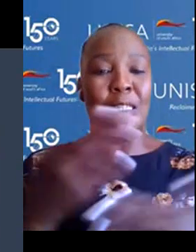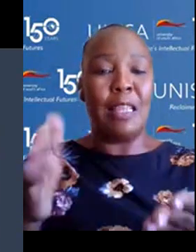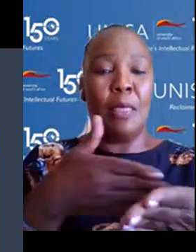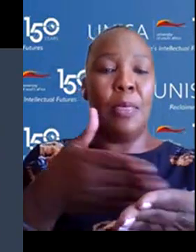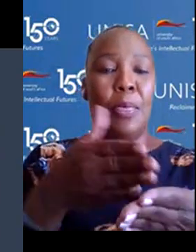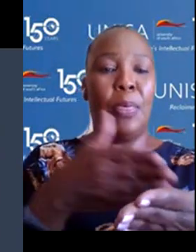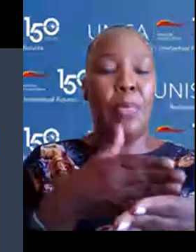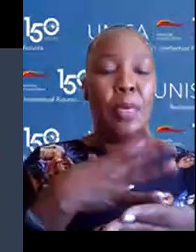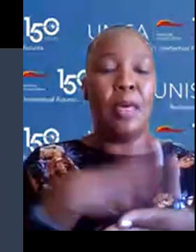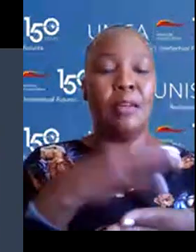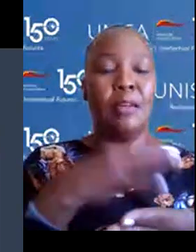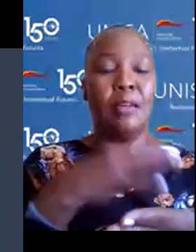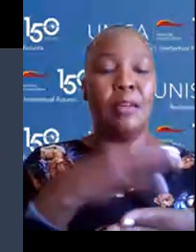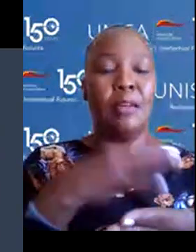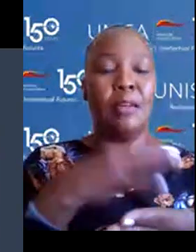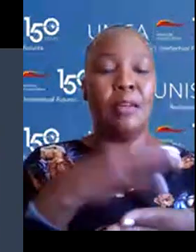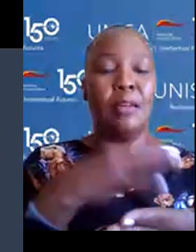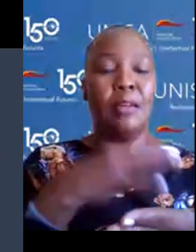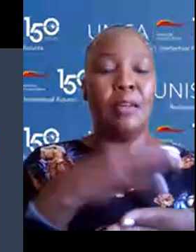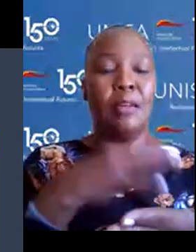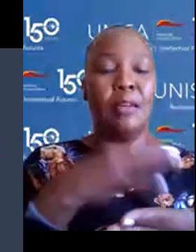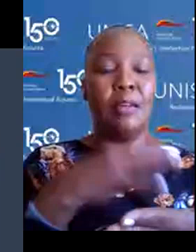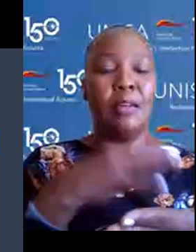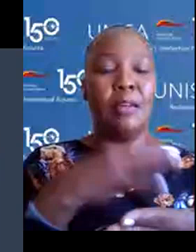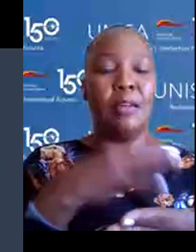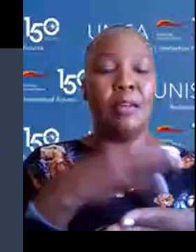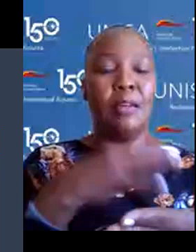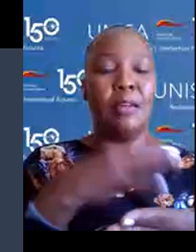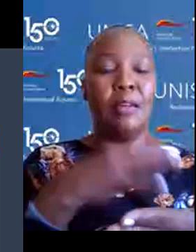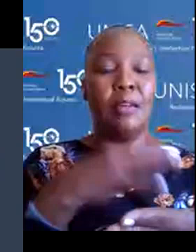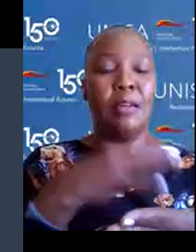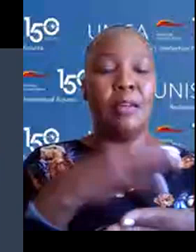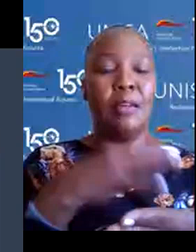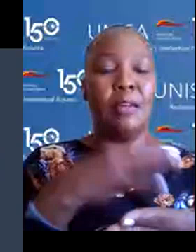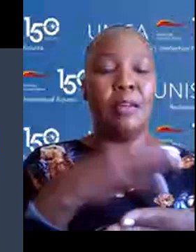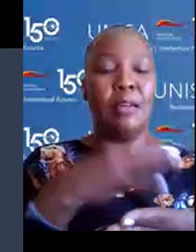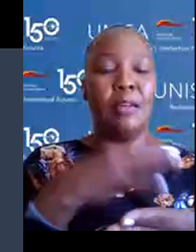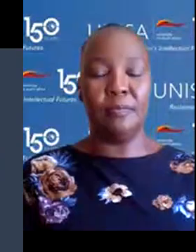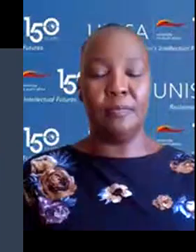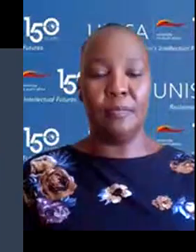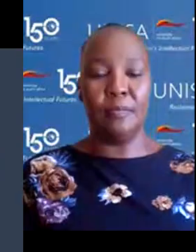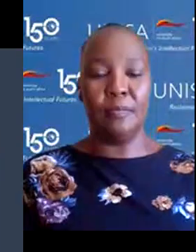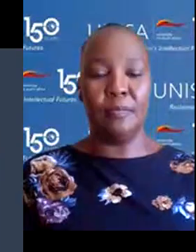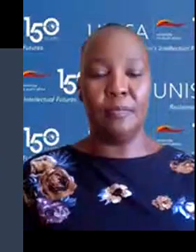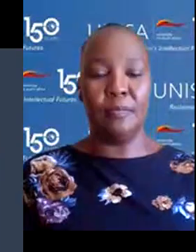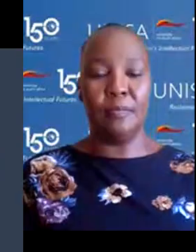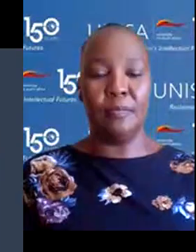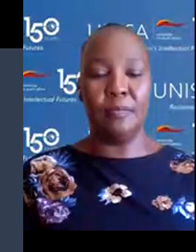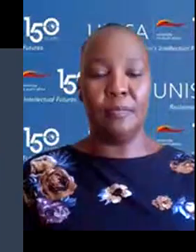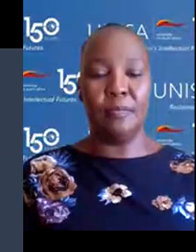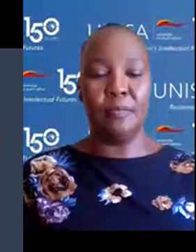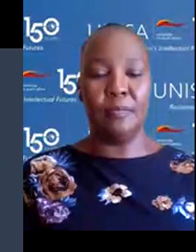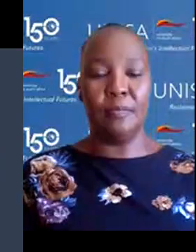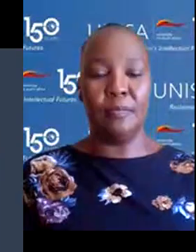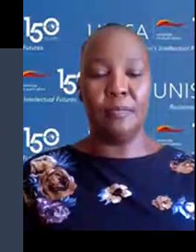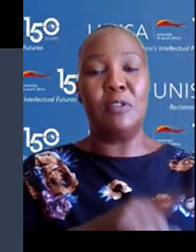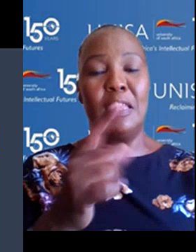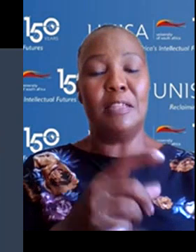over here saying money. I think we must be friends with this person. But yes, so you're going to create your files and folders and you're going to put them in